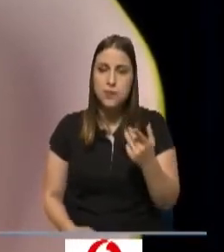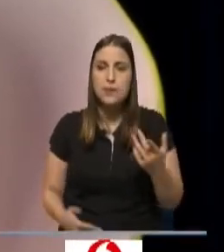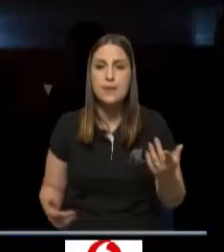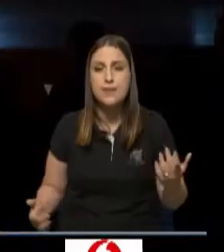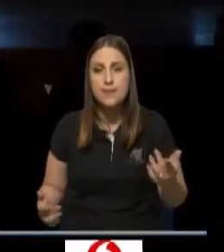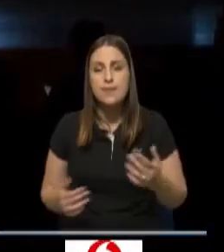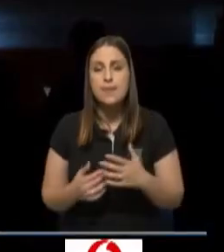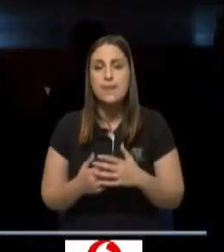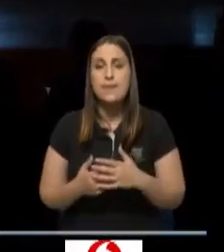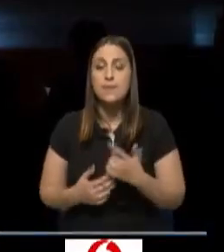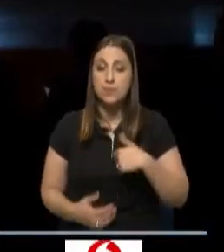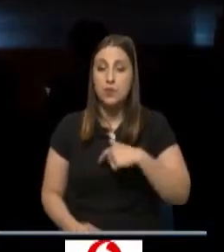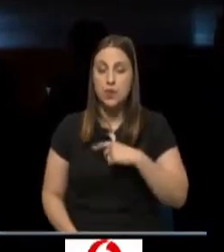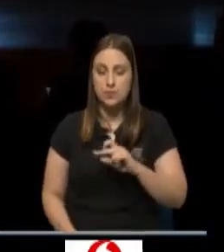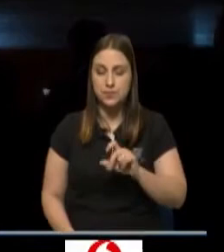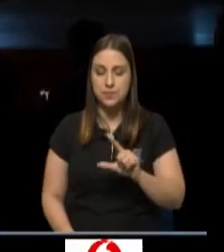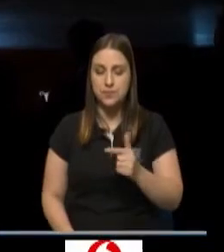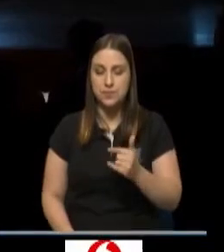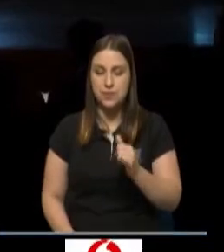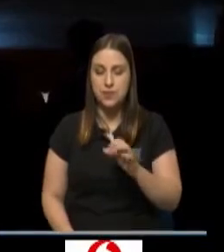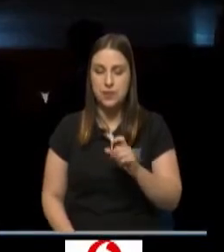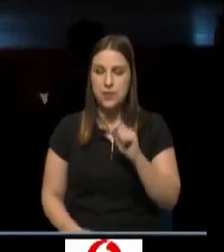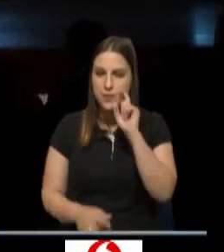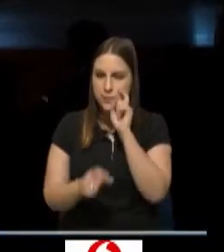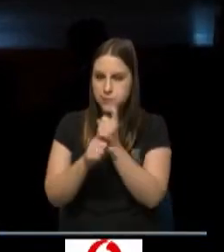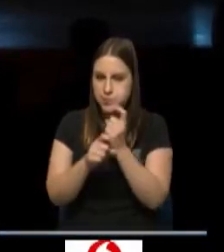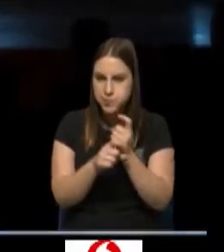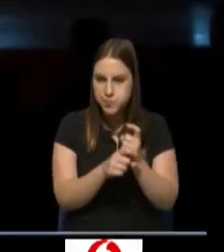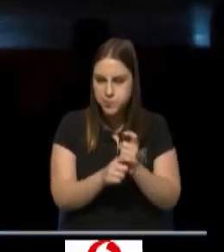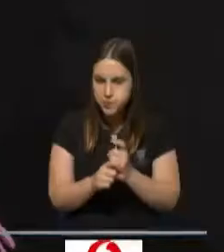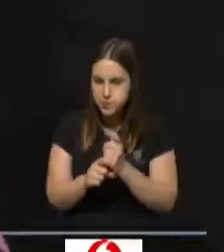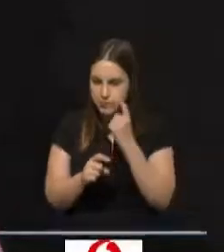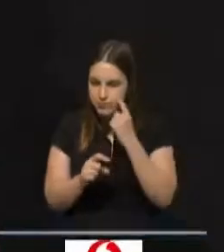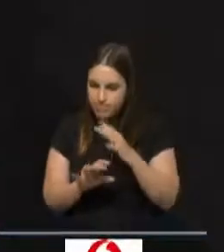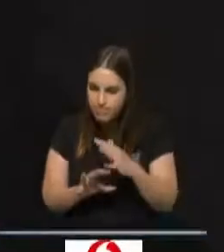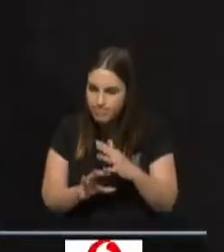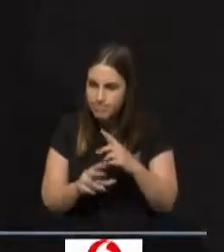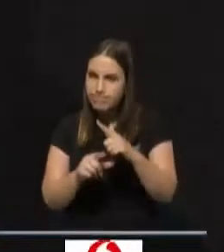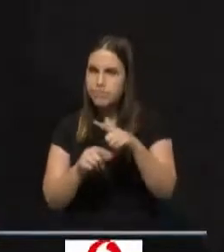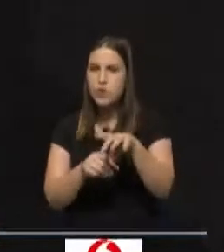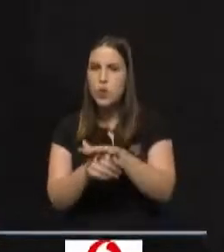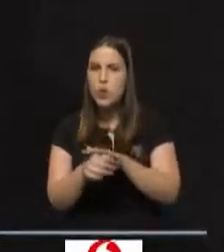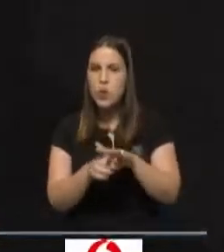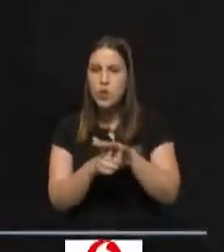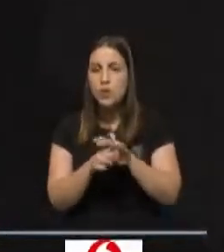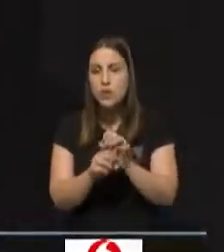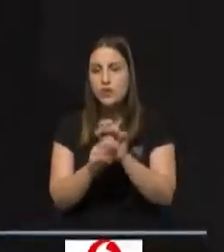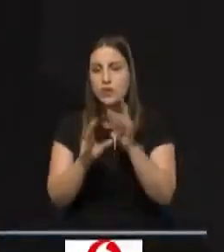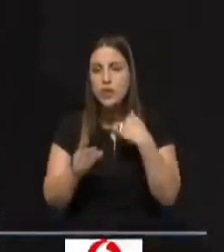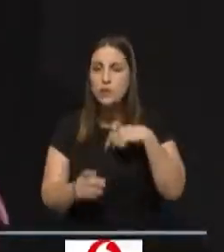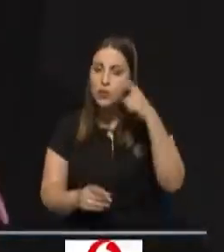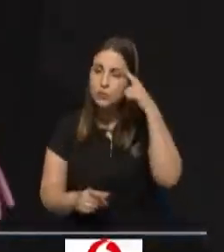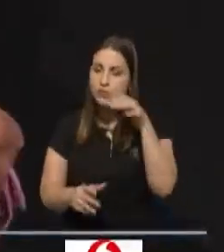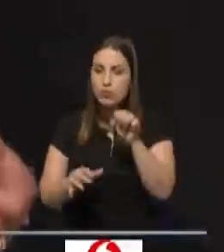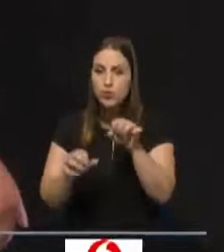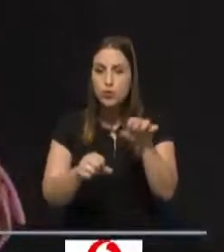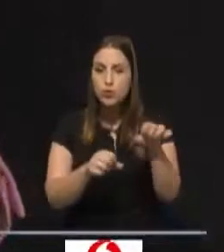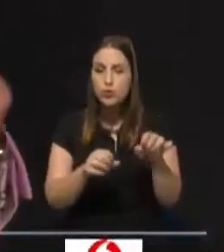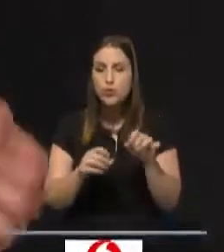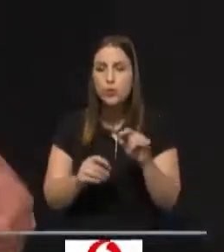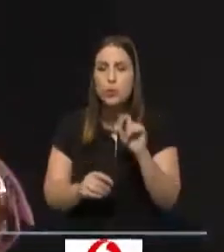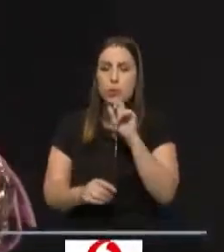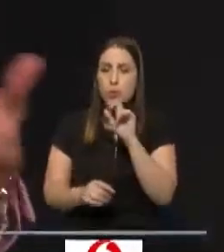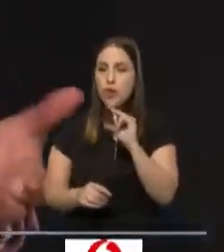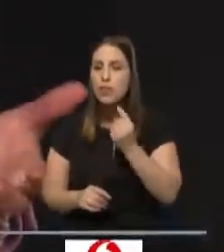this too. Well, we in Altis, we monitor all the evolution of the context very closely. We have